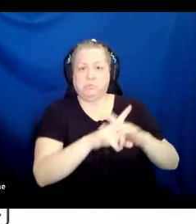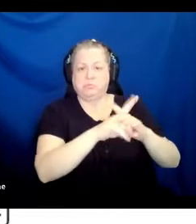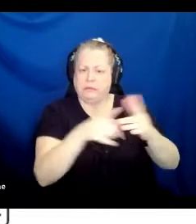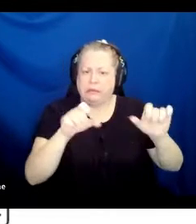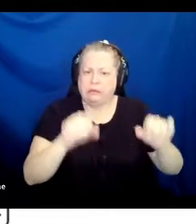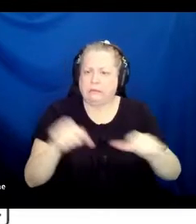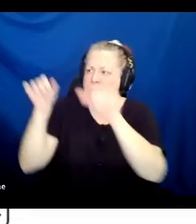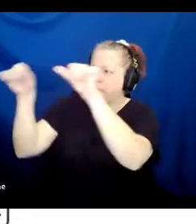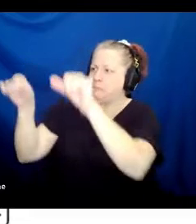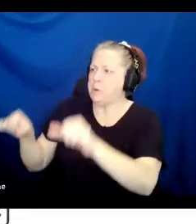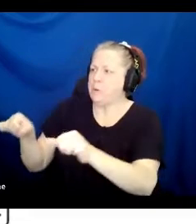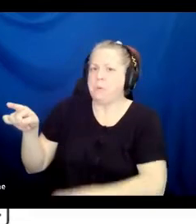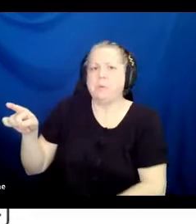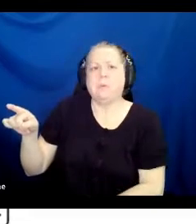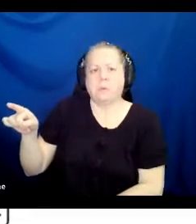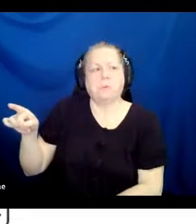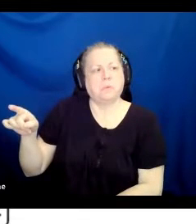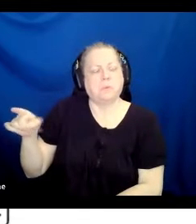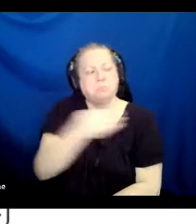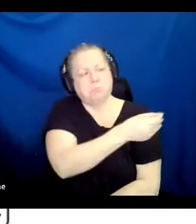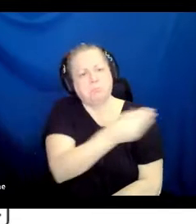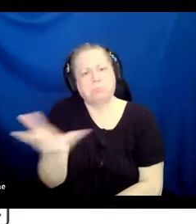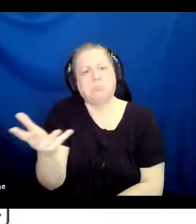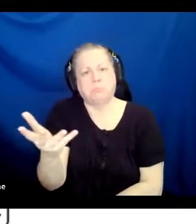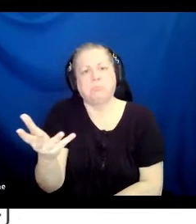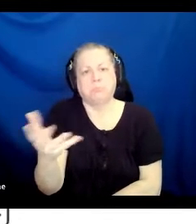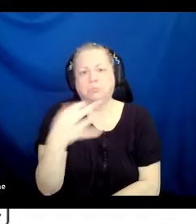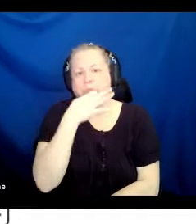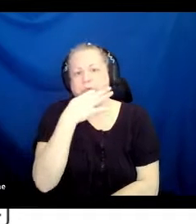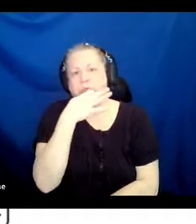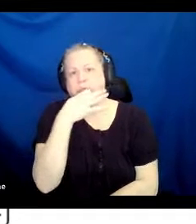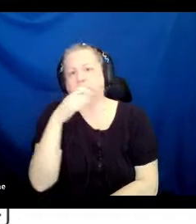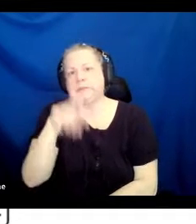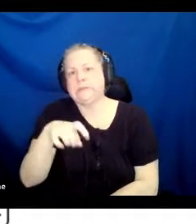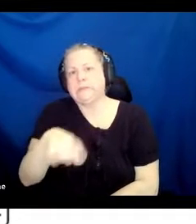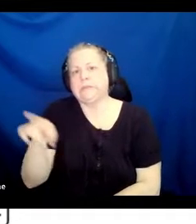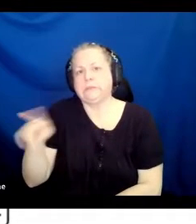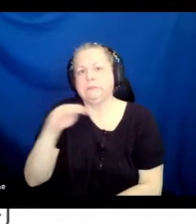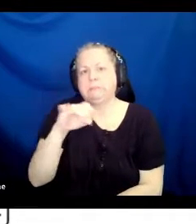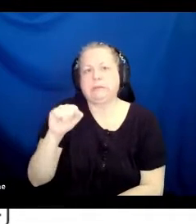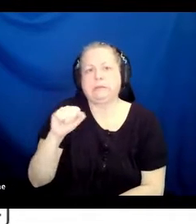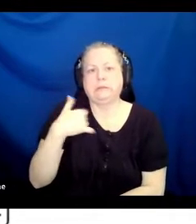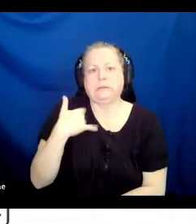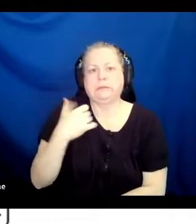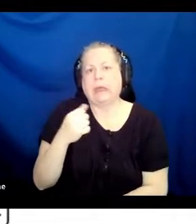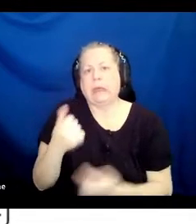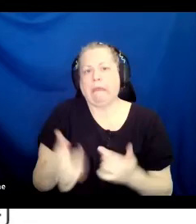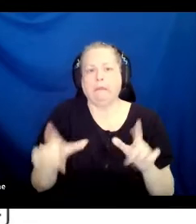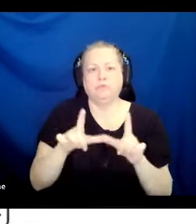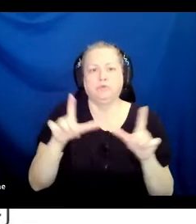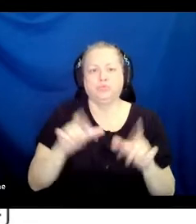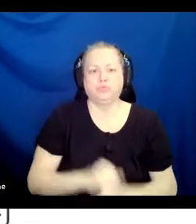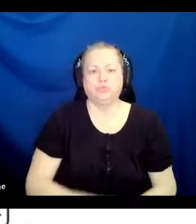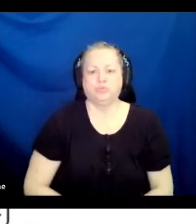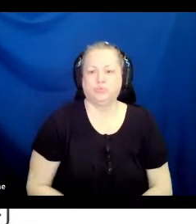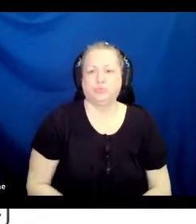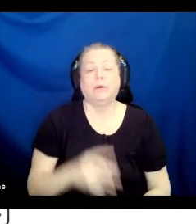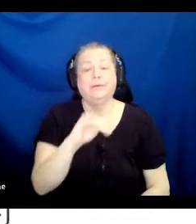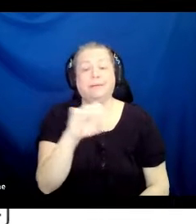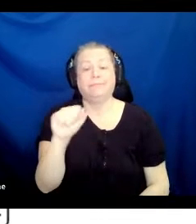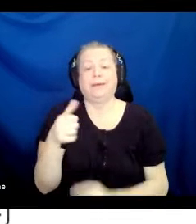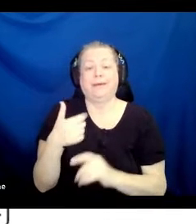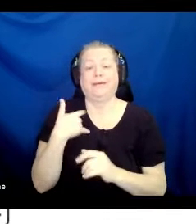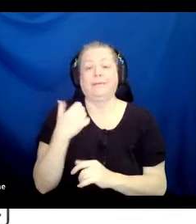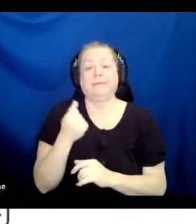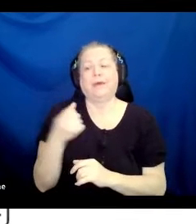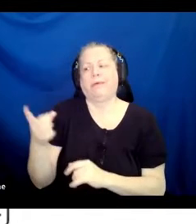about MassHealth Renewals to let folks know it's coming. And MassHealth has produced this really fantastic